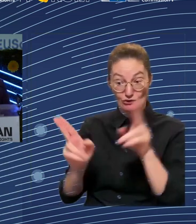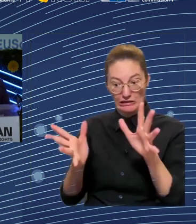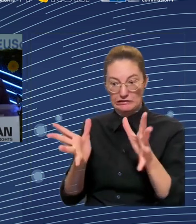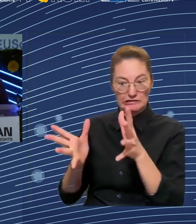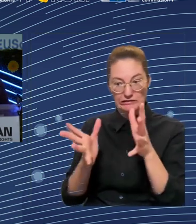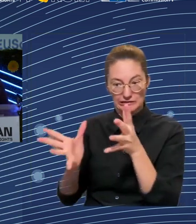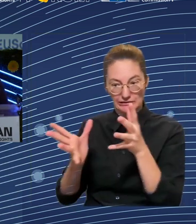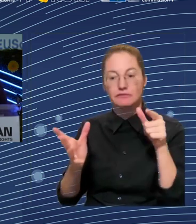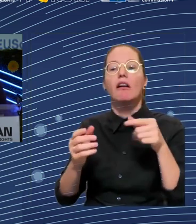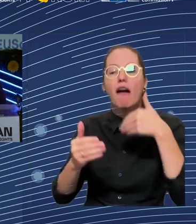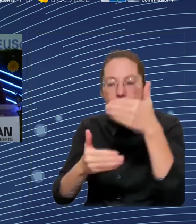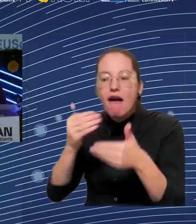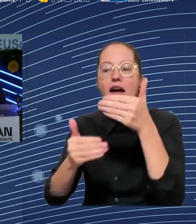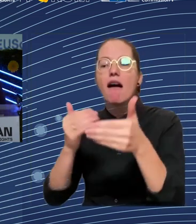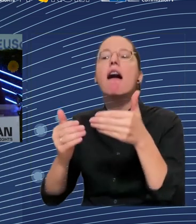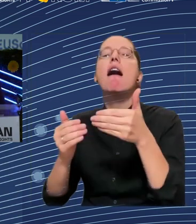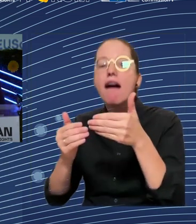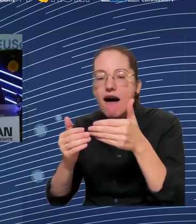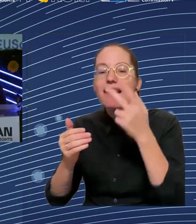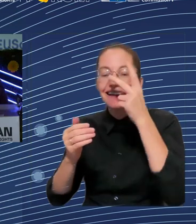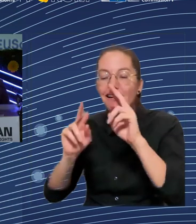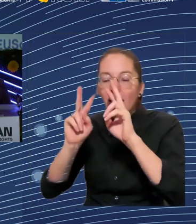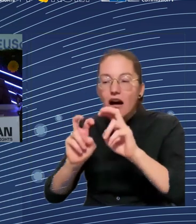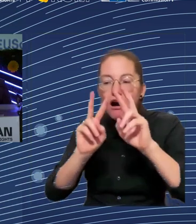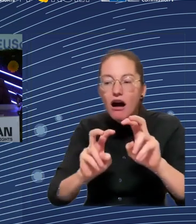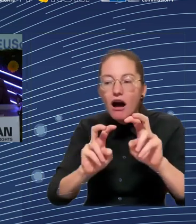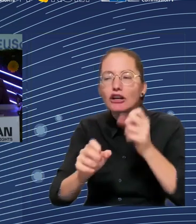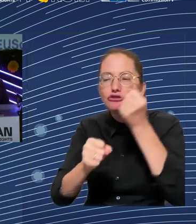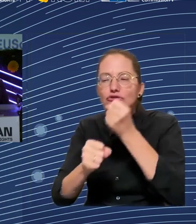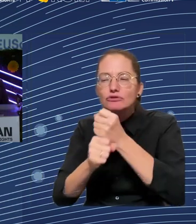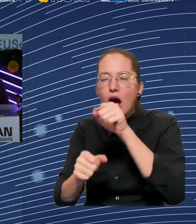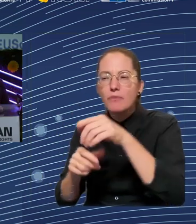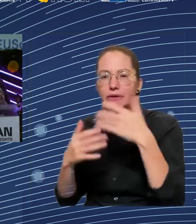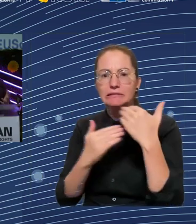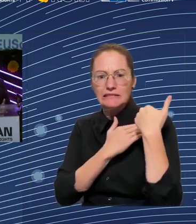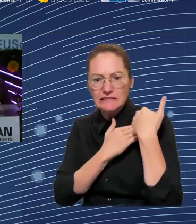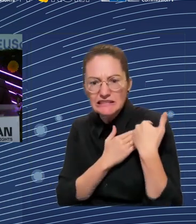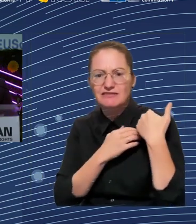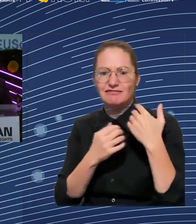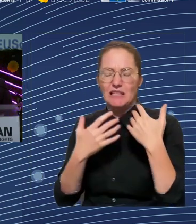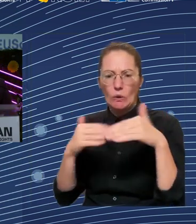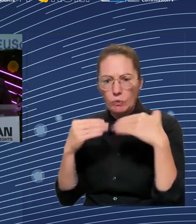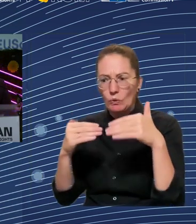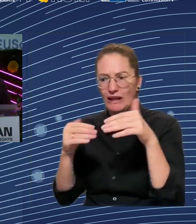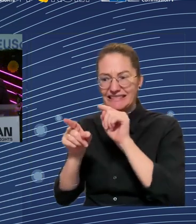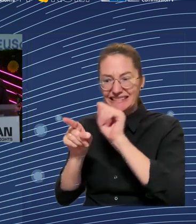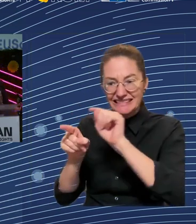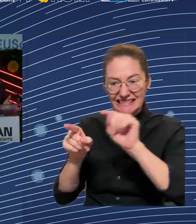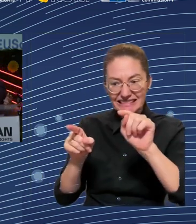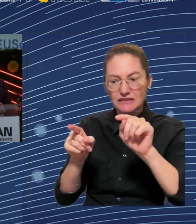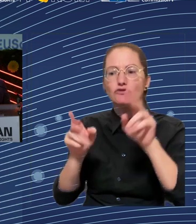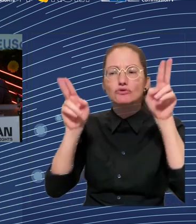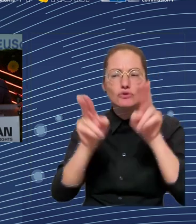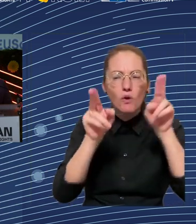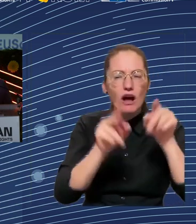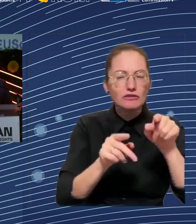than resources, they experience a poor job quality, or as we call it, higher job strain. And we, of